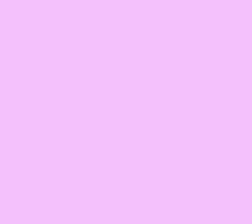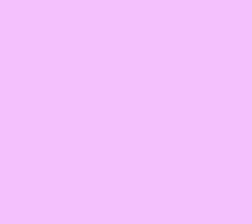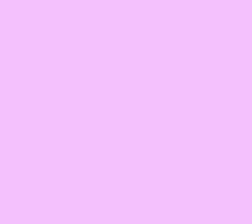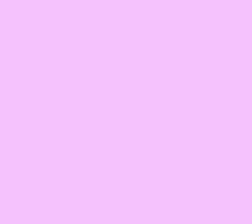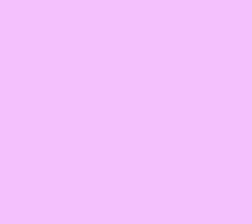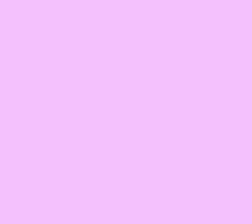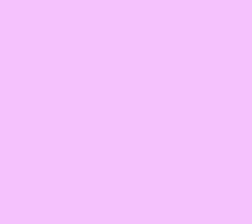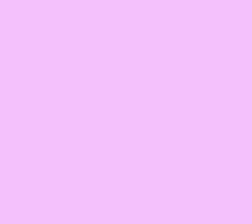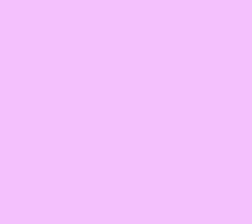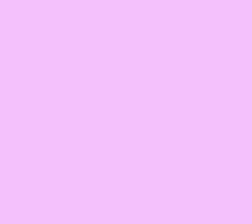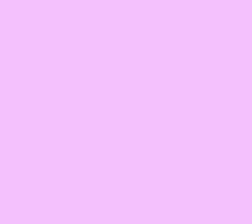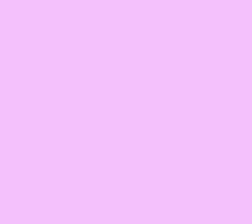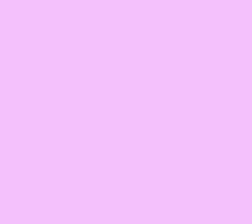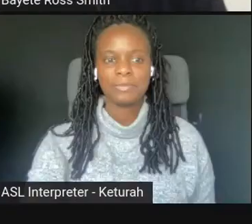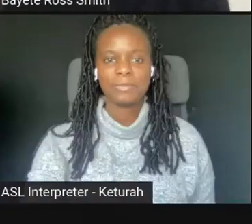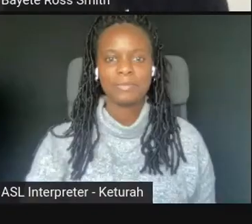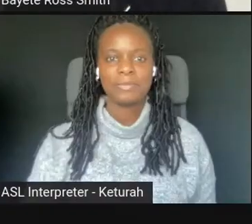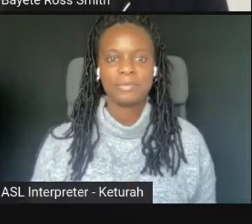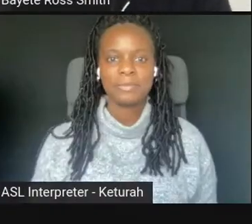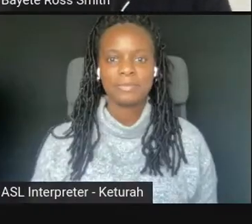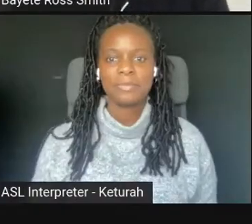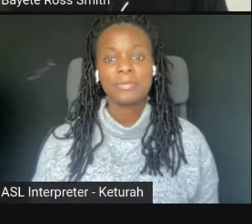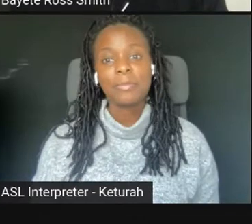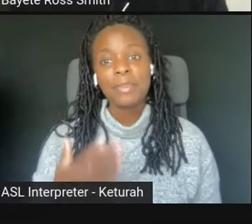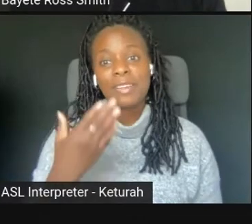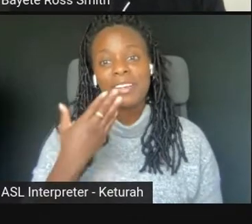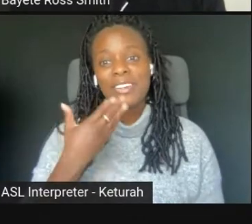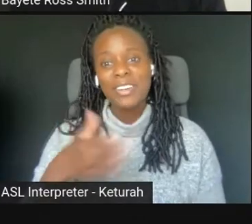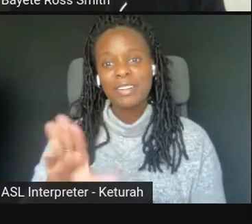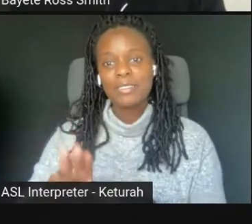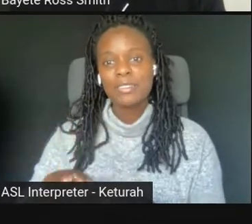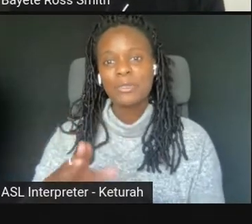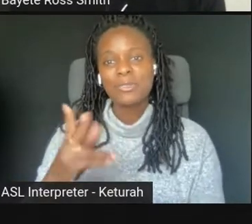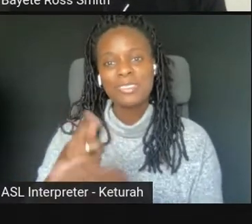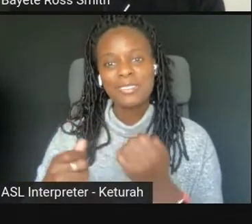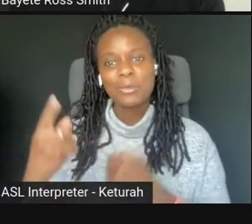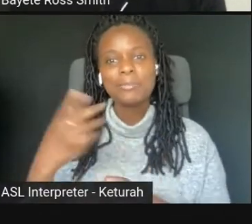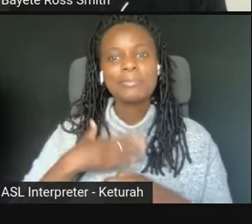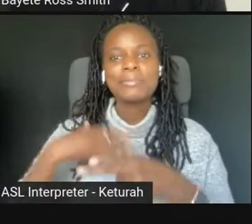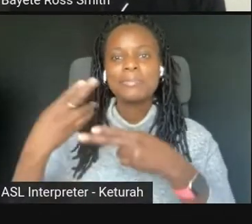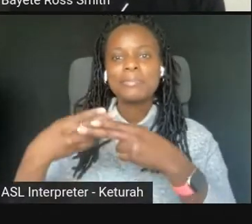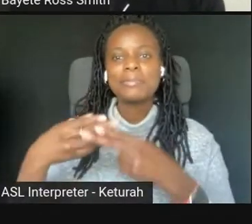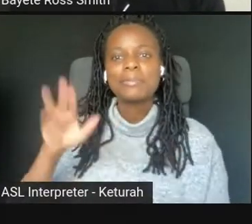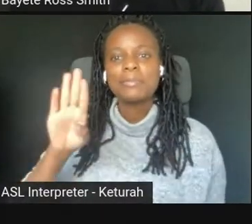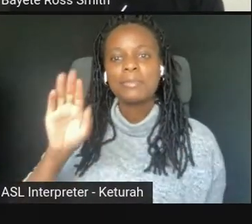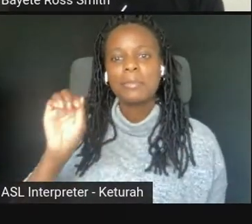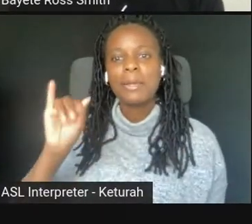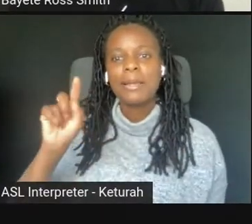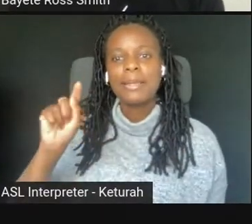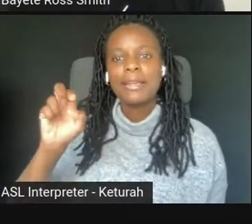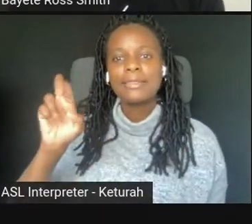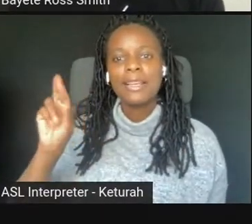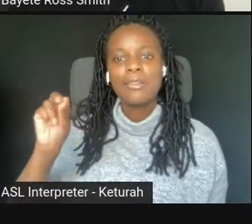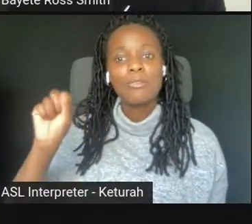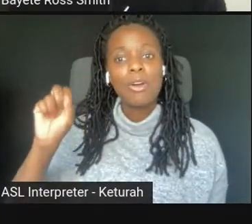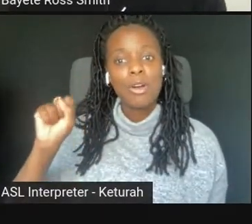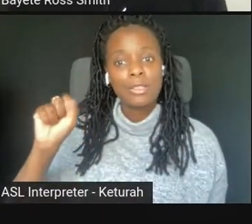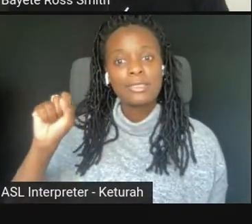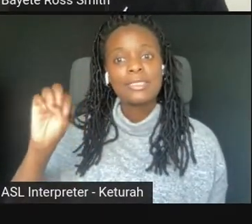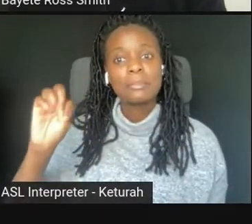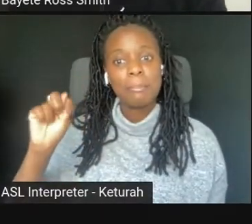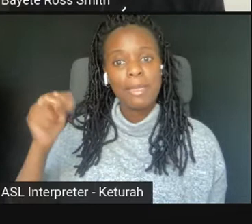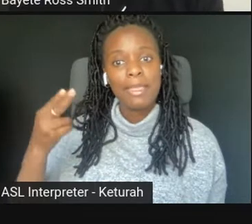Good afternoon, everyone. My name is Bayeté Ross Smith. I'm an